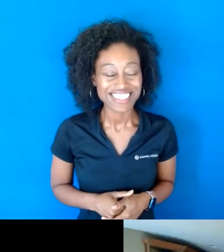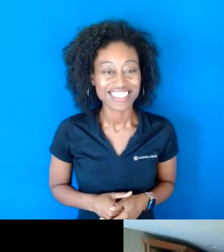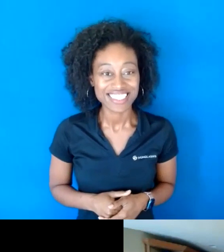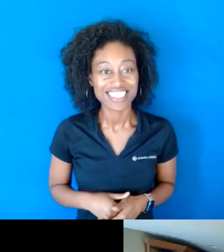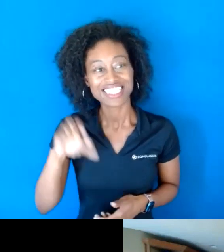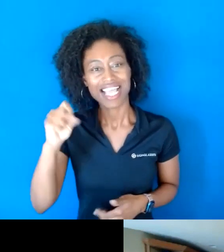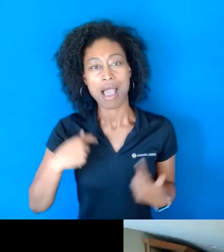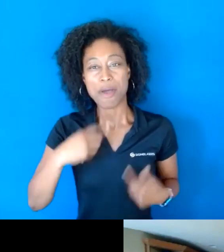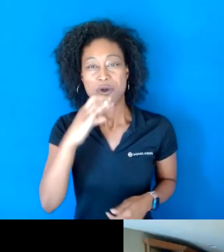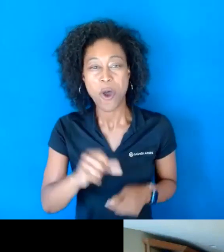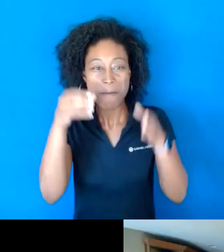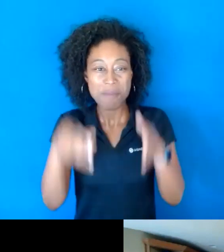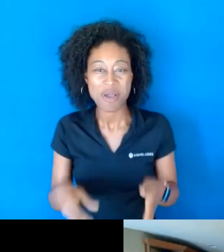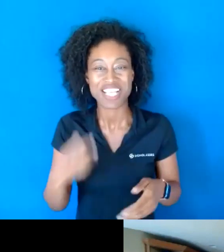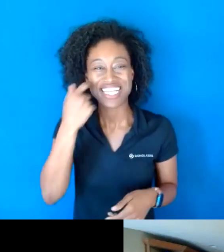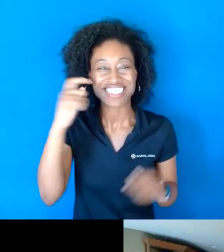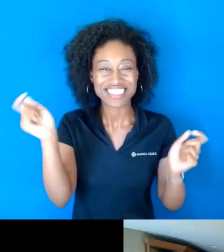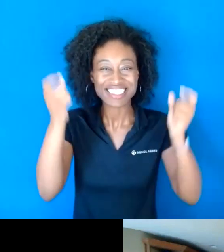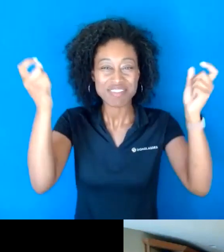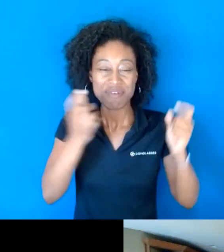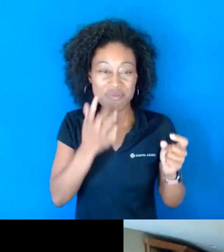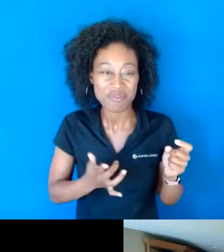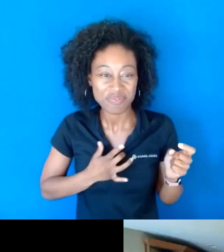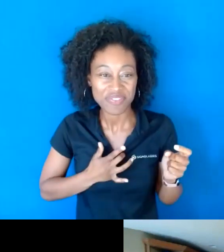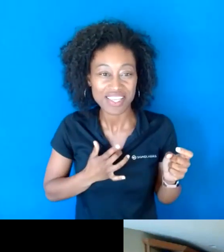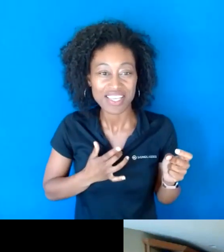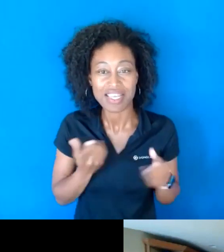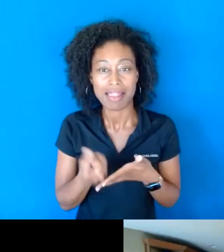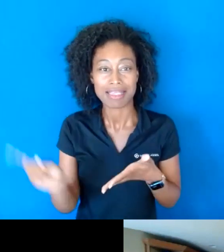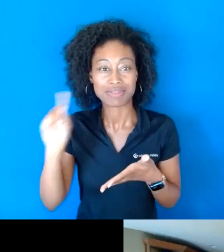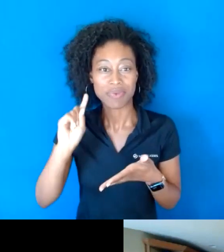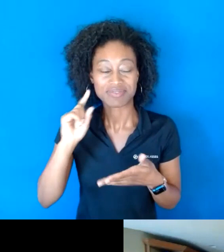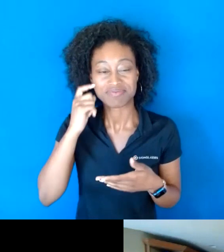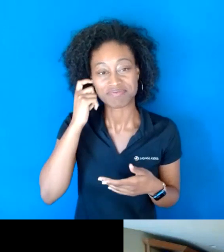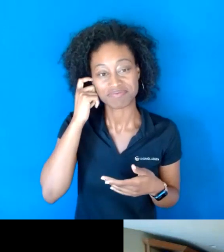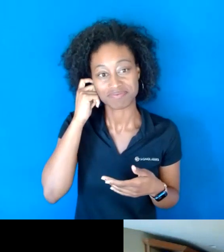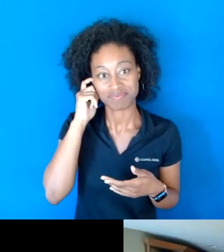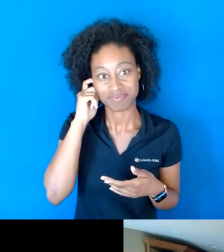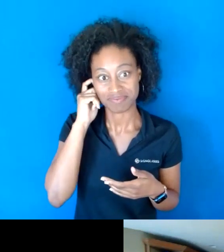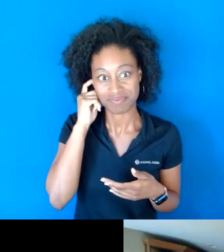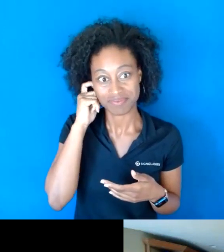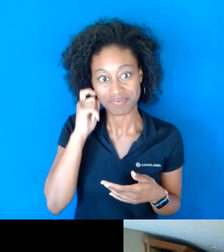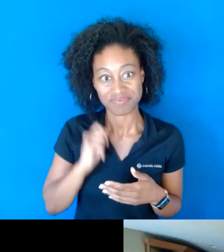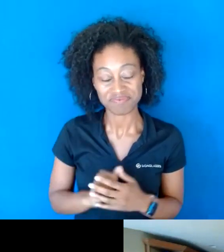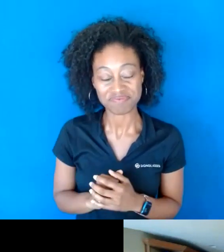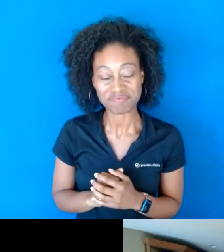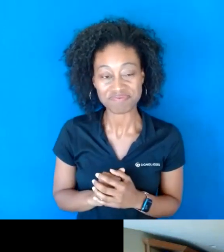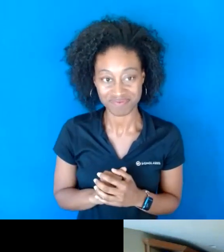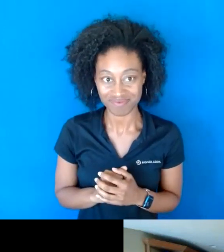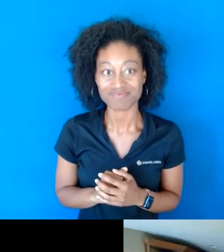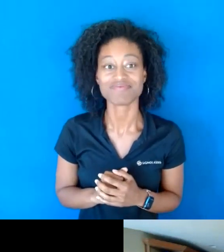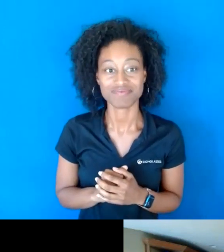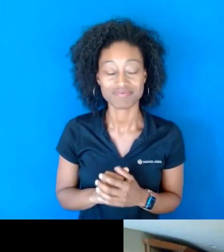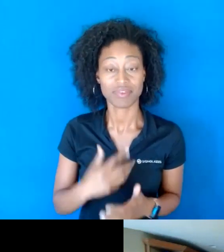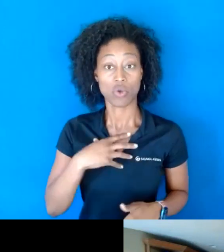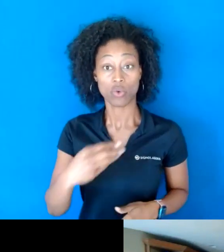I'm an old person. I just celebrated my birthday last week, and I'm